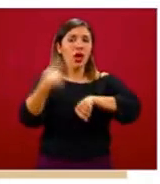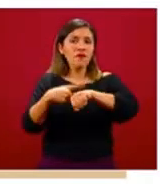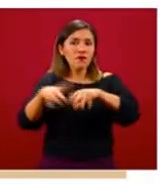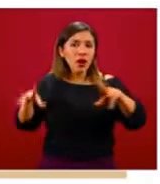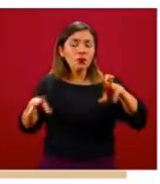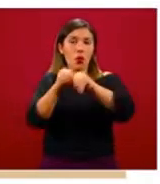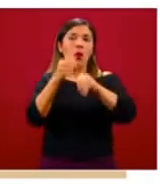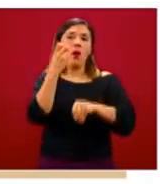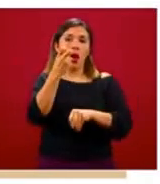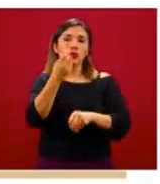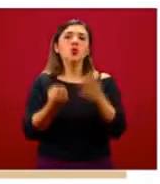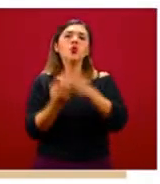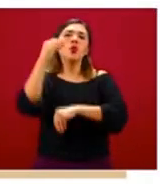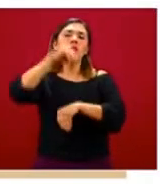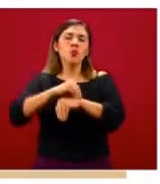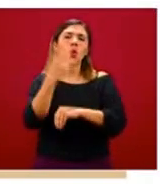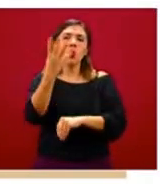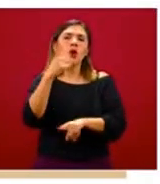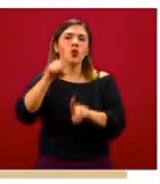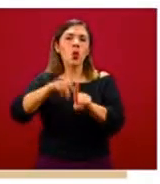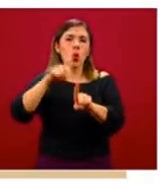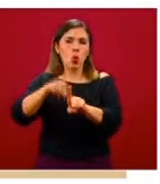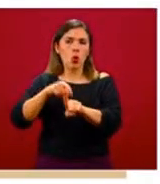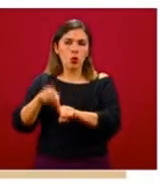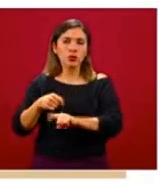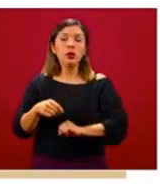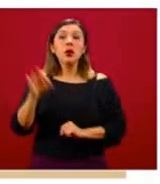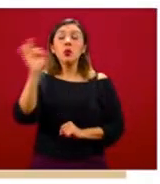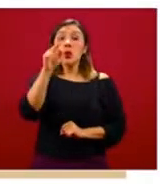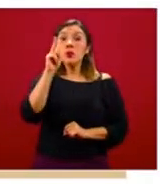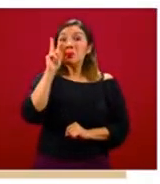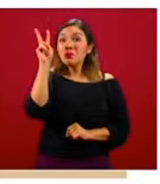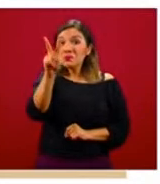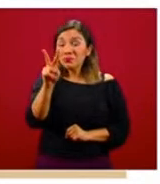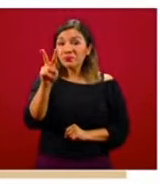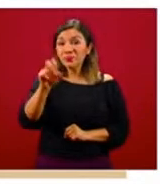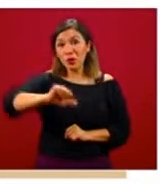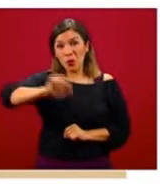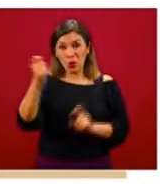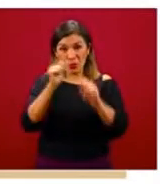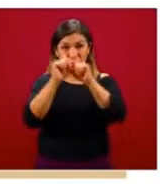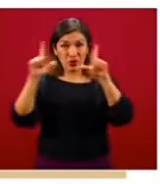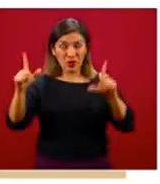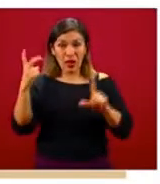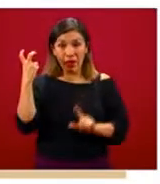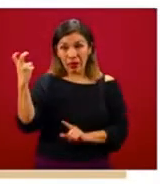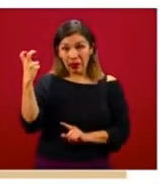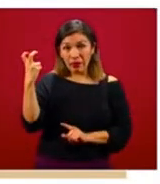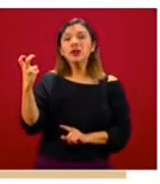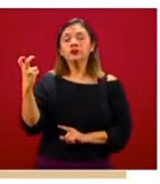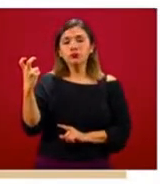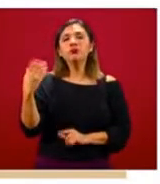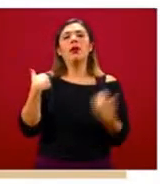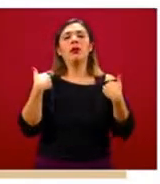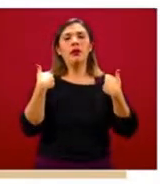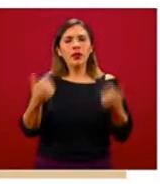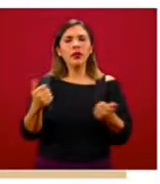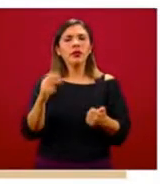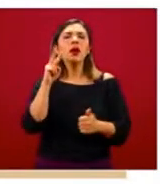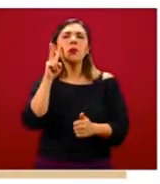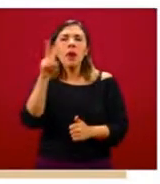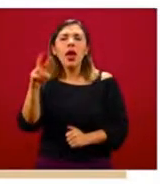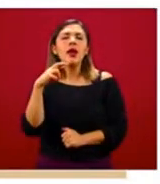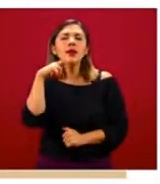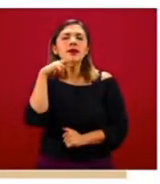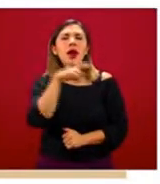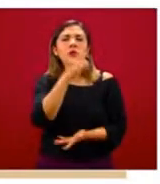they y por are eso se getting activaron estos accumulated. nuevos 4 colores. Que cuando los vemos en la When we see siguiente these colors in the diapositiva, next ahí slide, podemos we ver can see